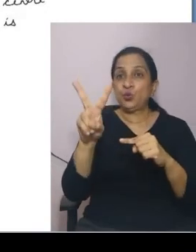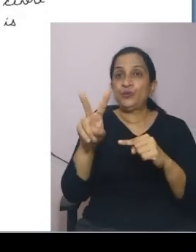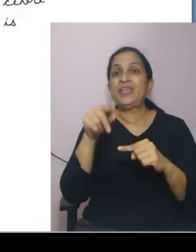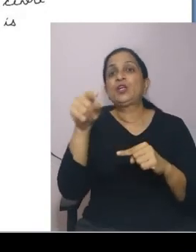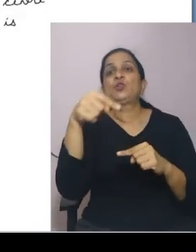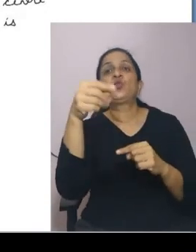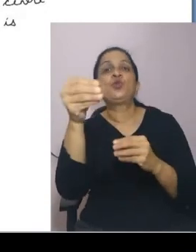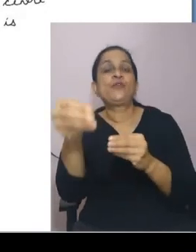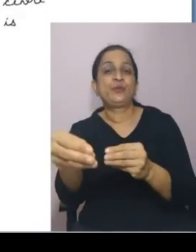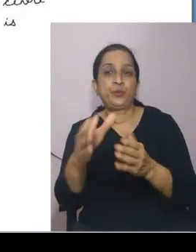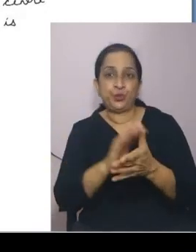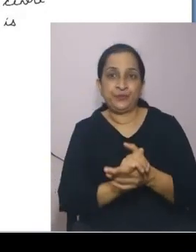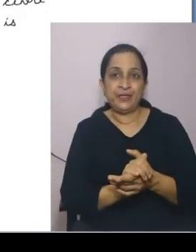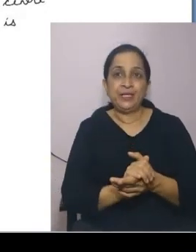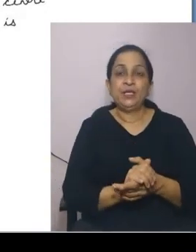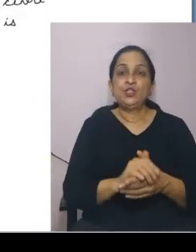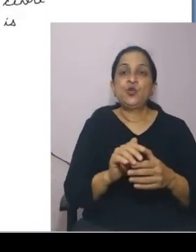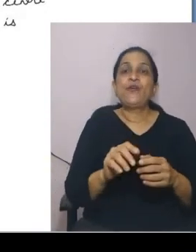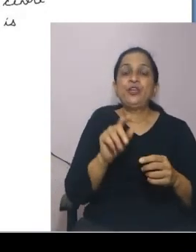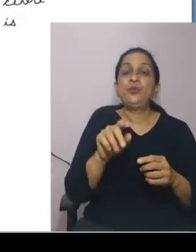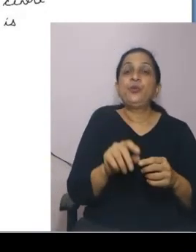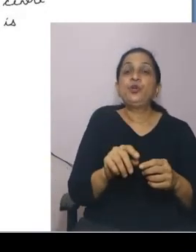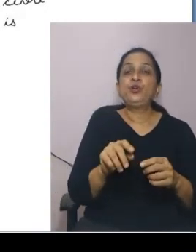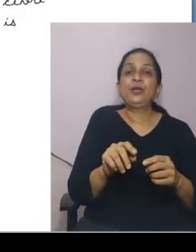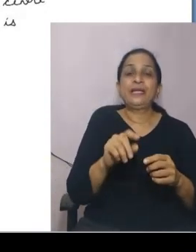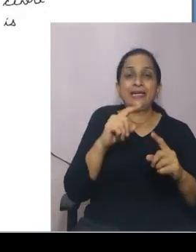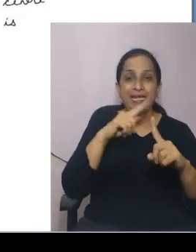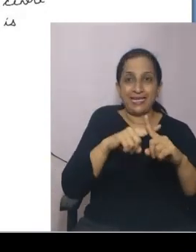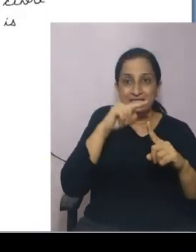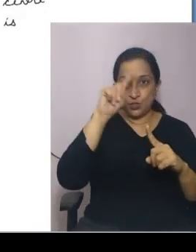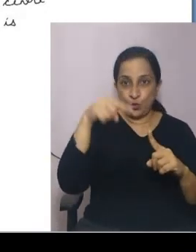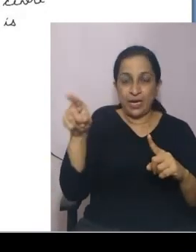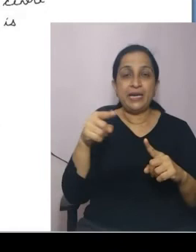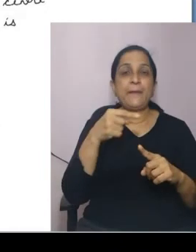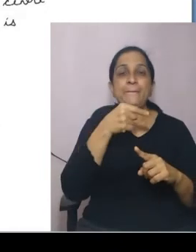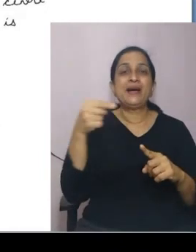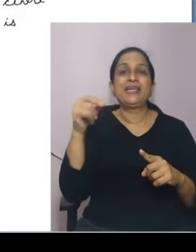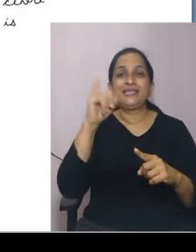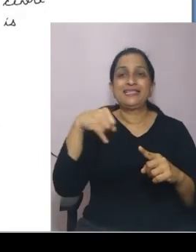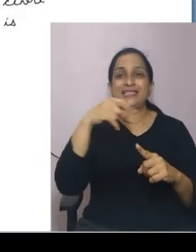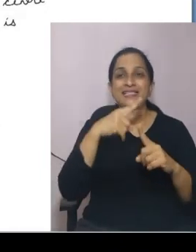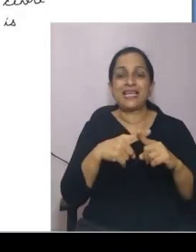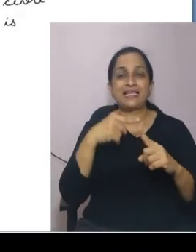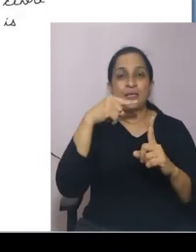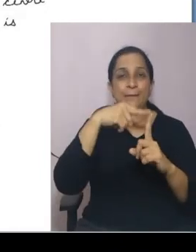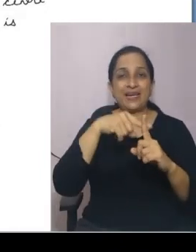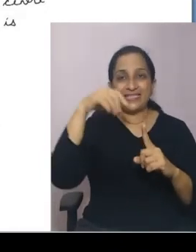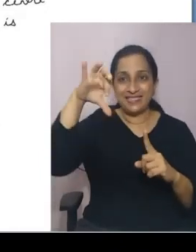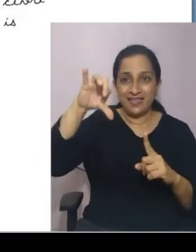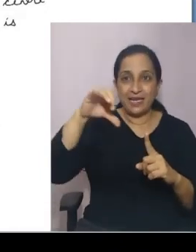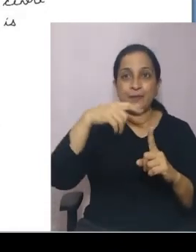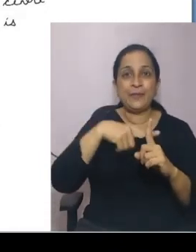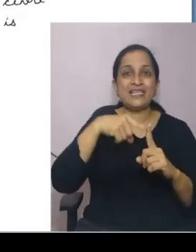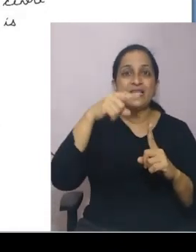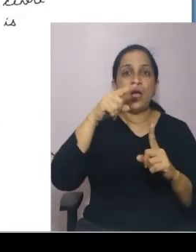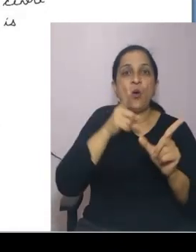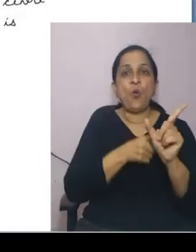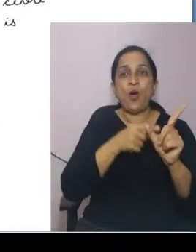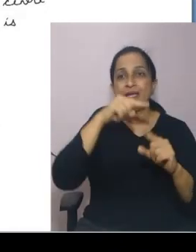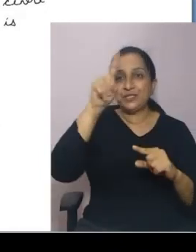the radius. So you square this. Okay, you get this equation. And then